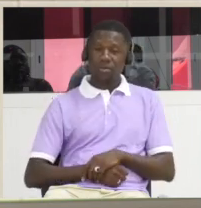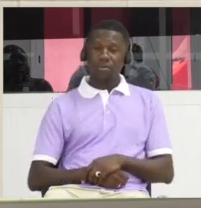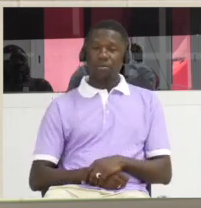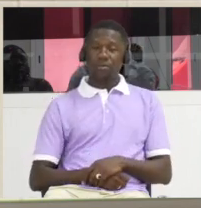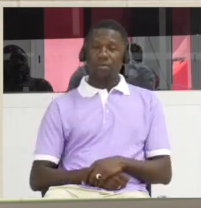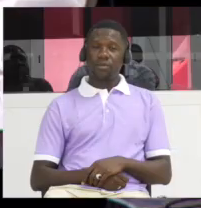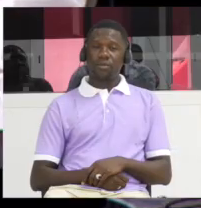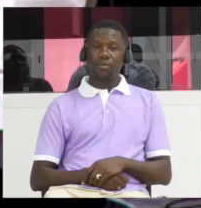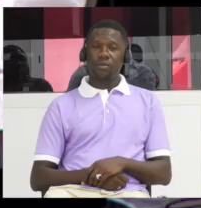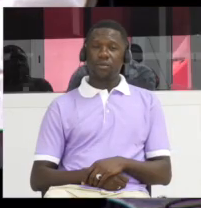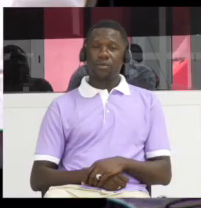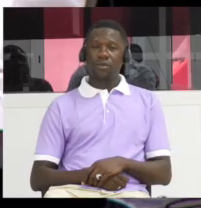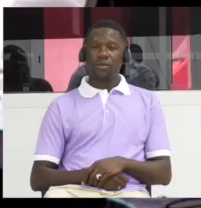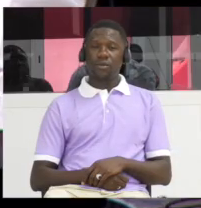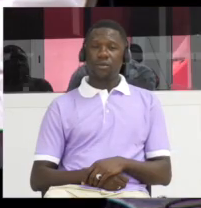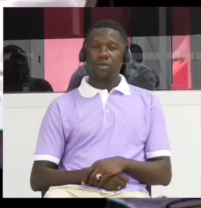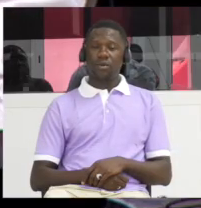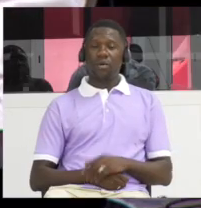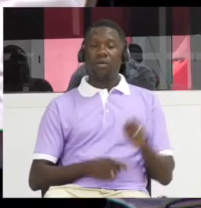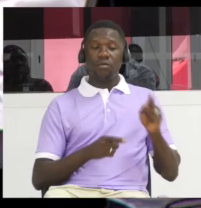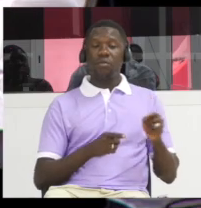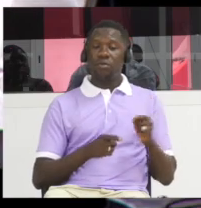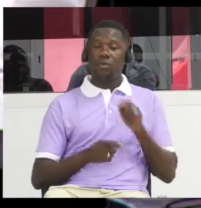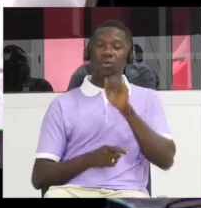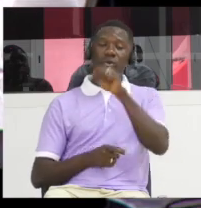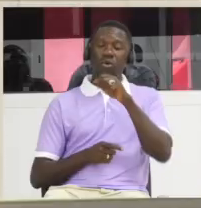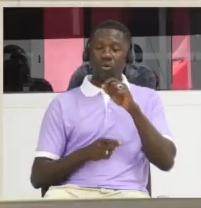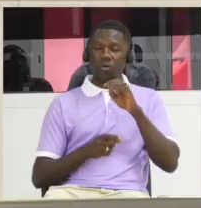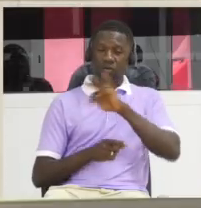family home in Banjul, where did you go first?